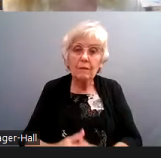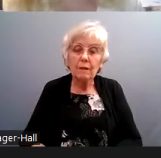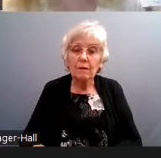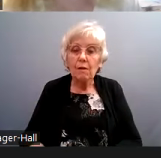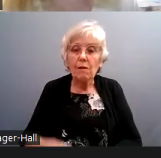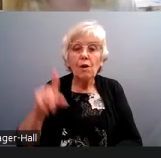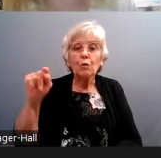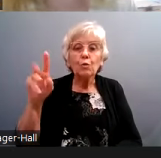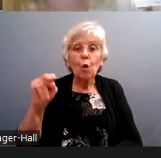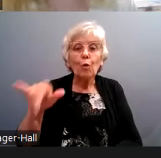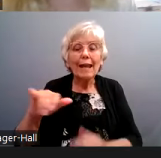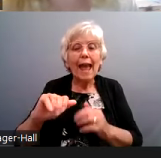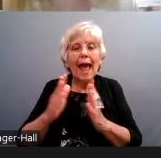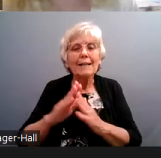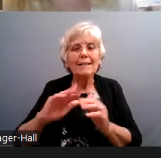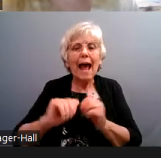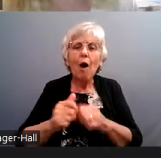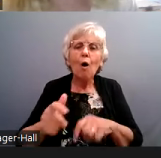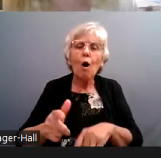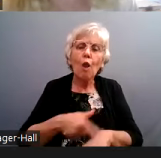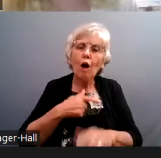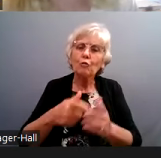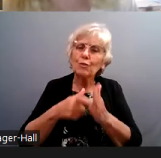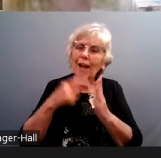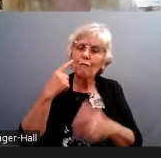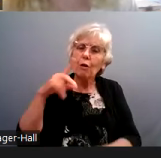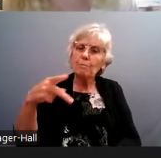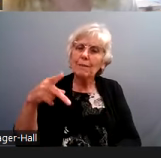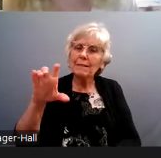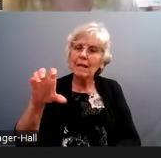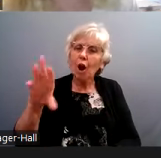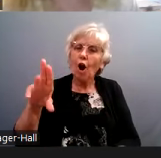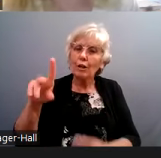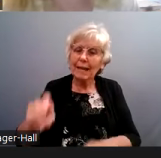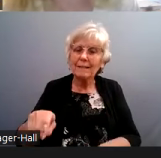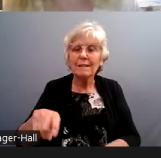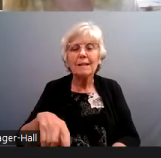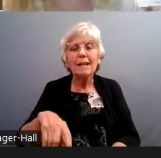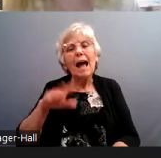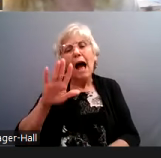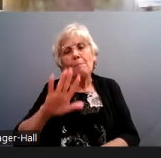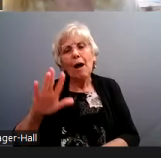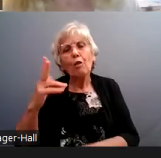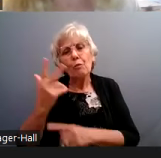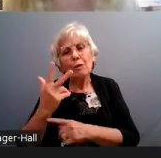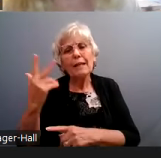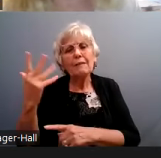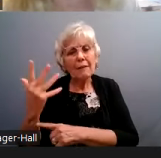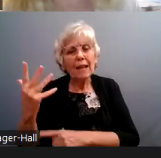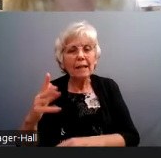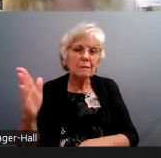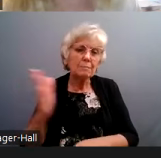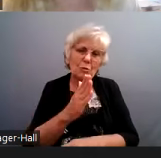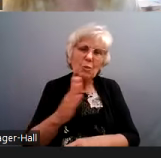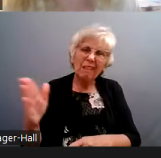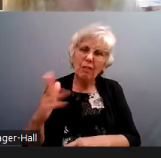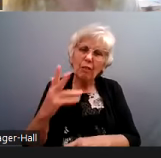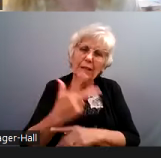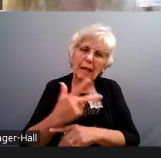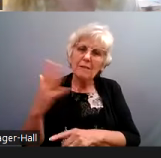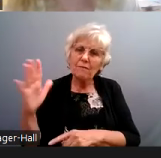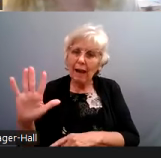Tony asked, how long does a PCR test take? And Roxy did answer that, about 3 to 5 days. And she